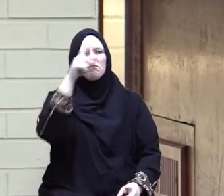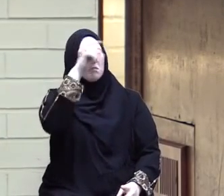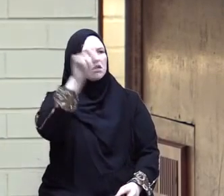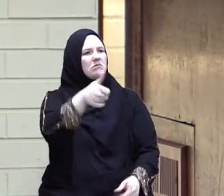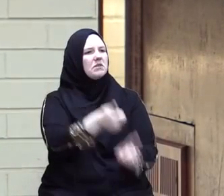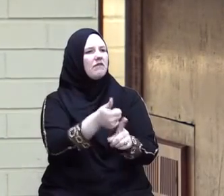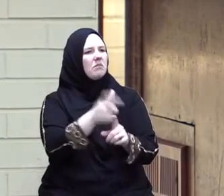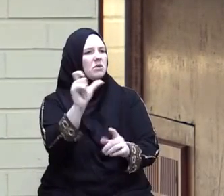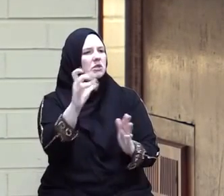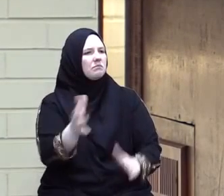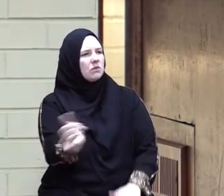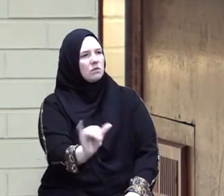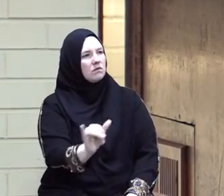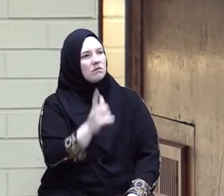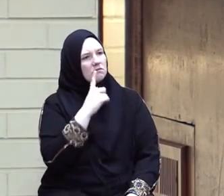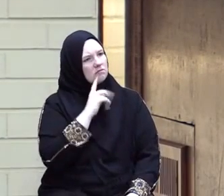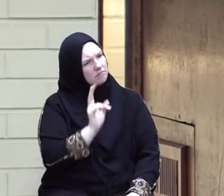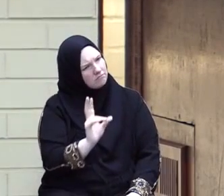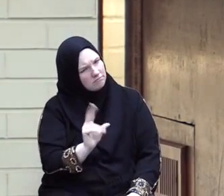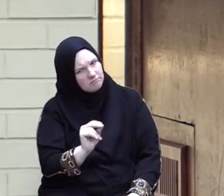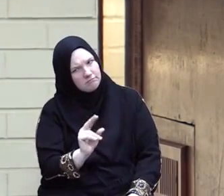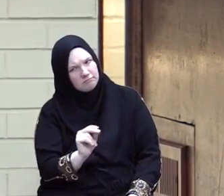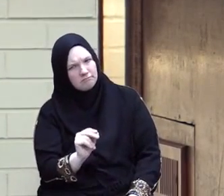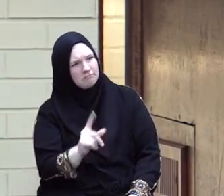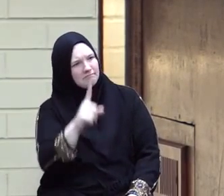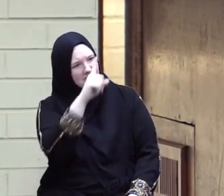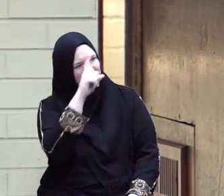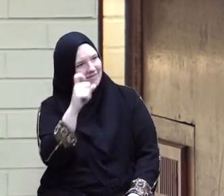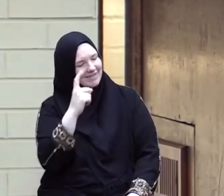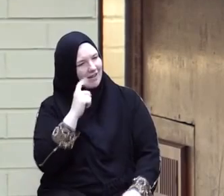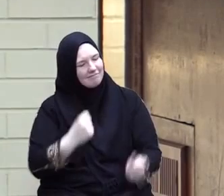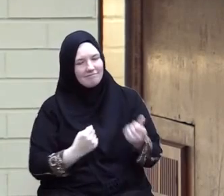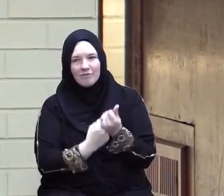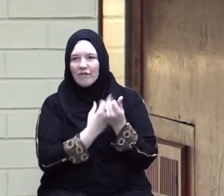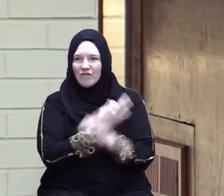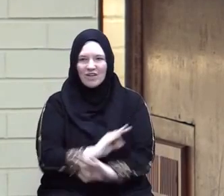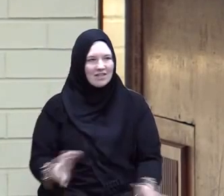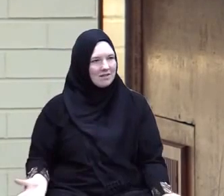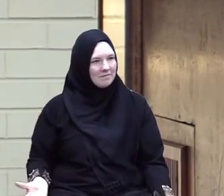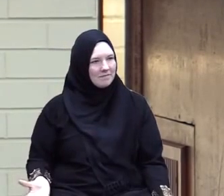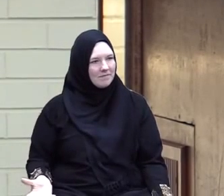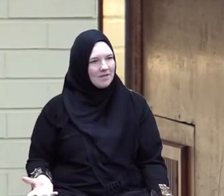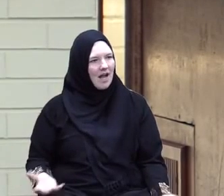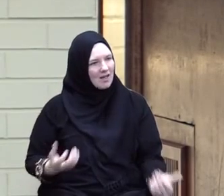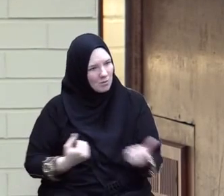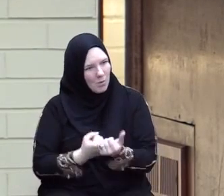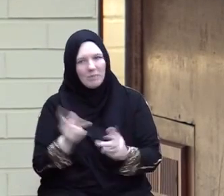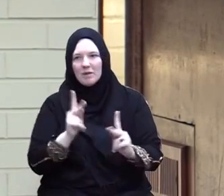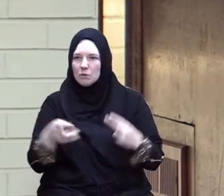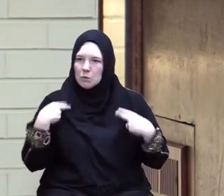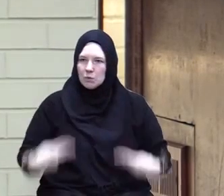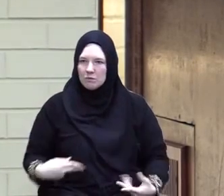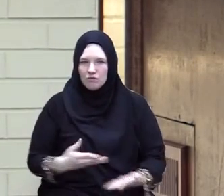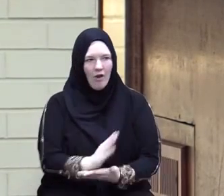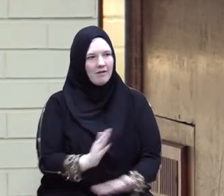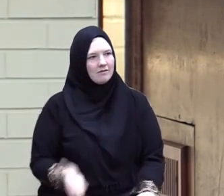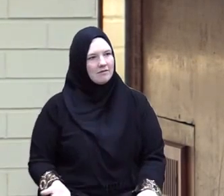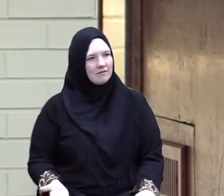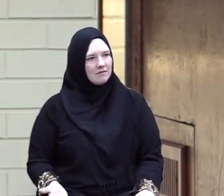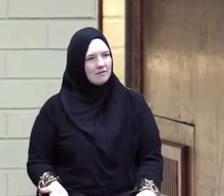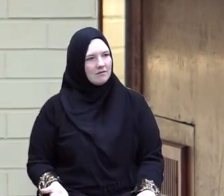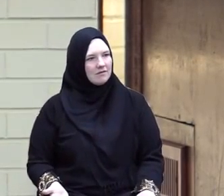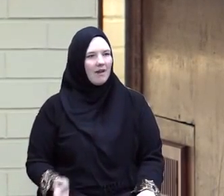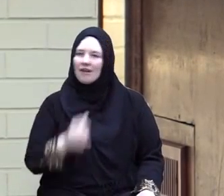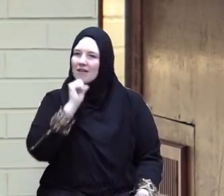should never accept it and take it seriously or discuss it. We should cut it off from the beginning. So the Quran says,